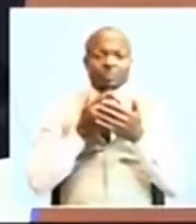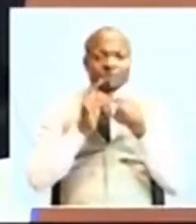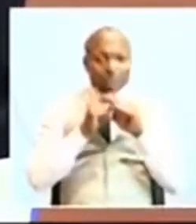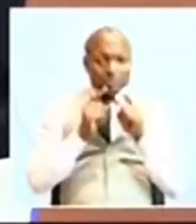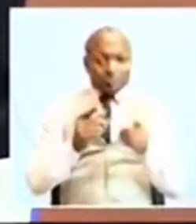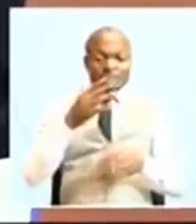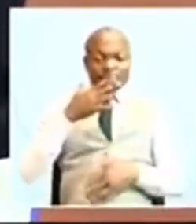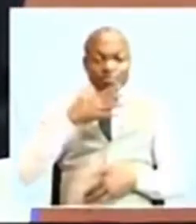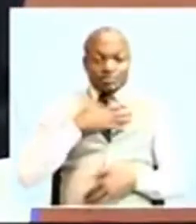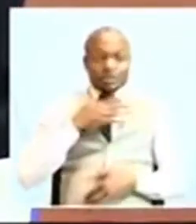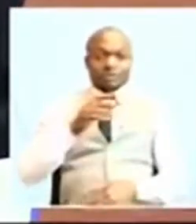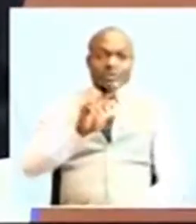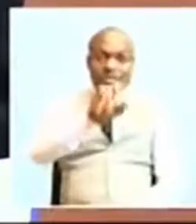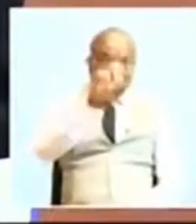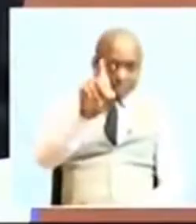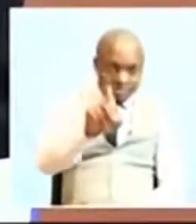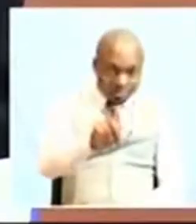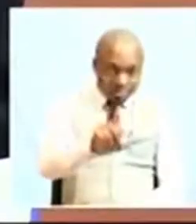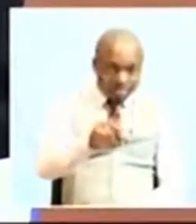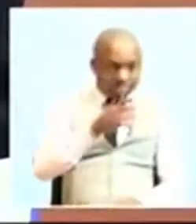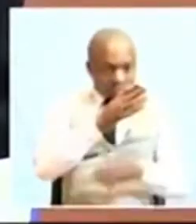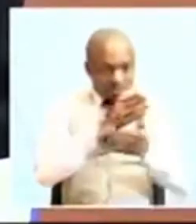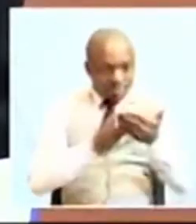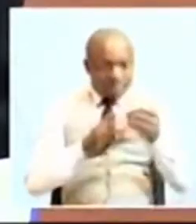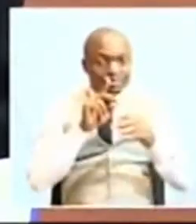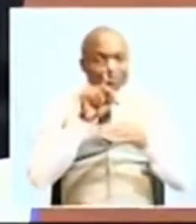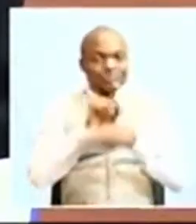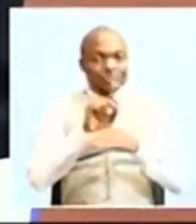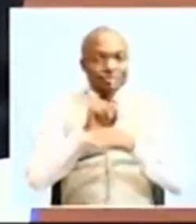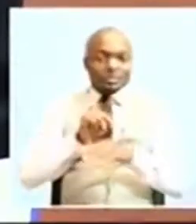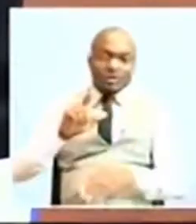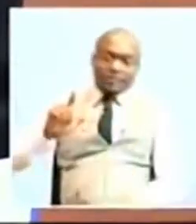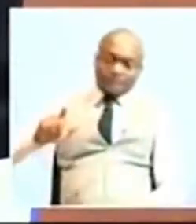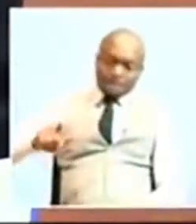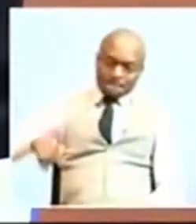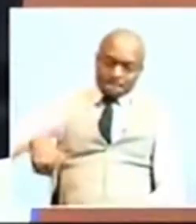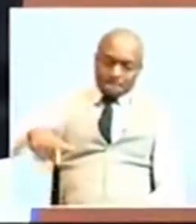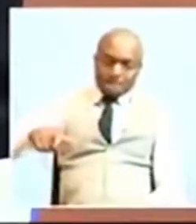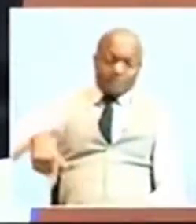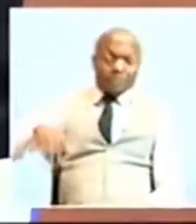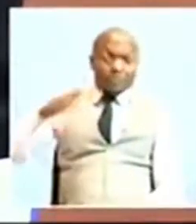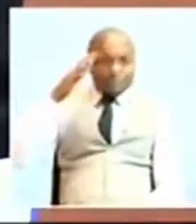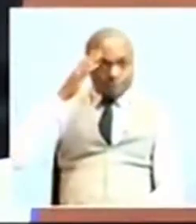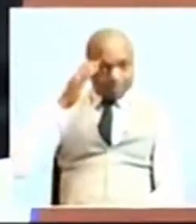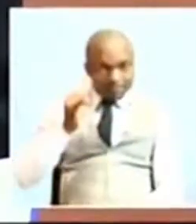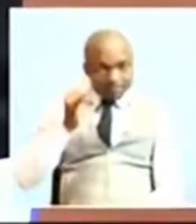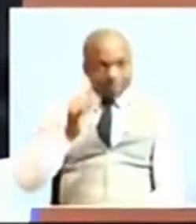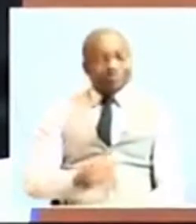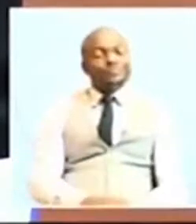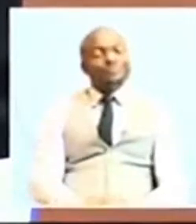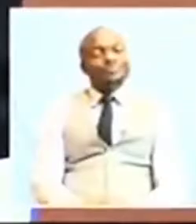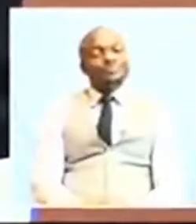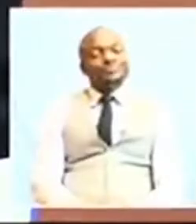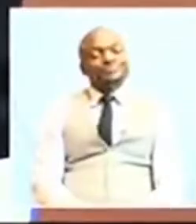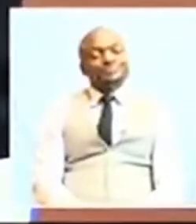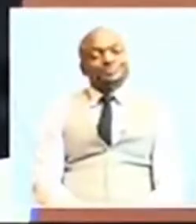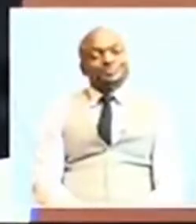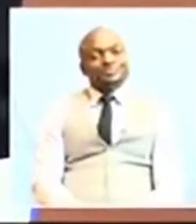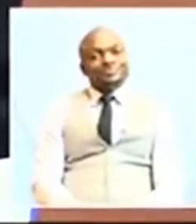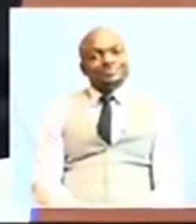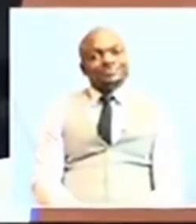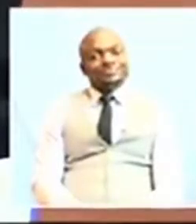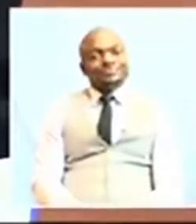my question is, some of the projects delayed because of probably what I would